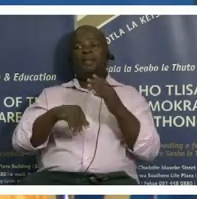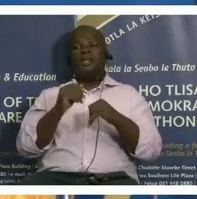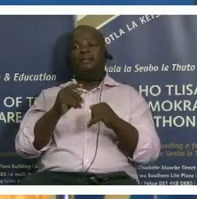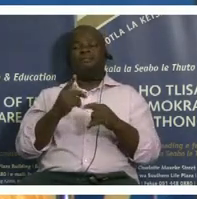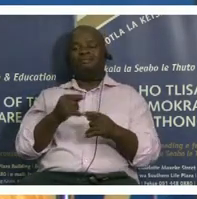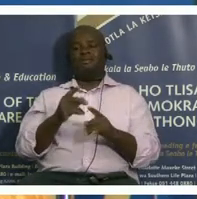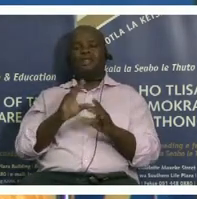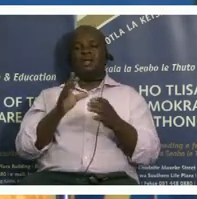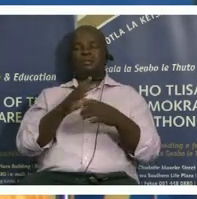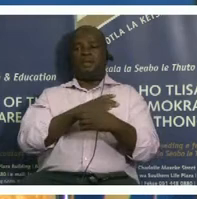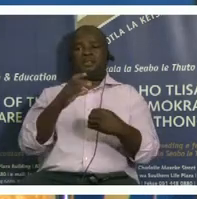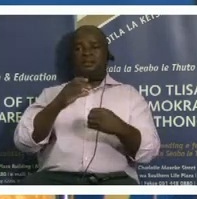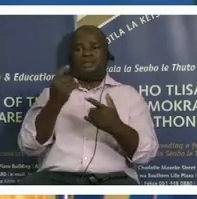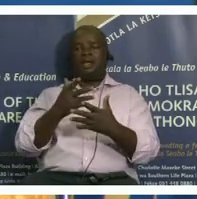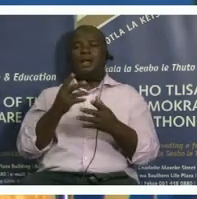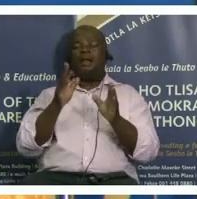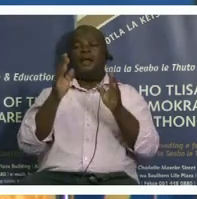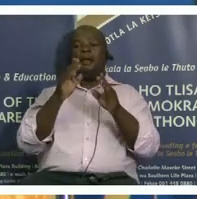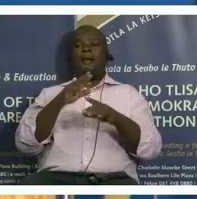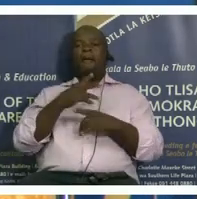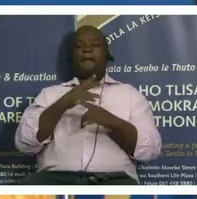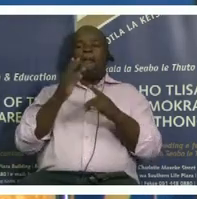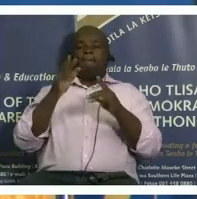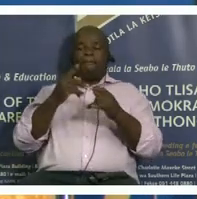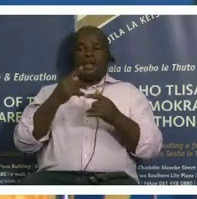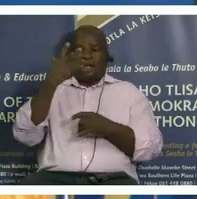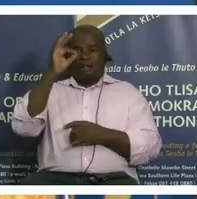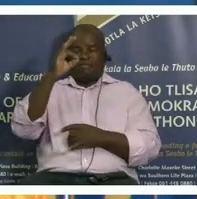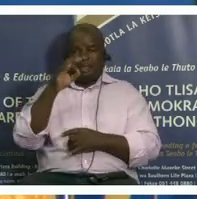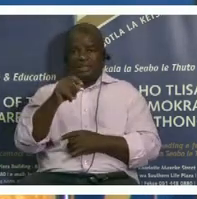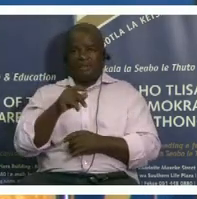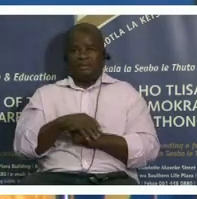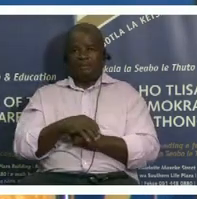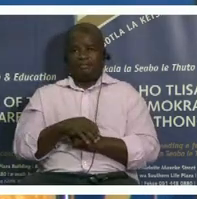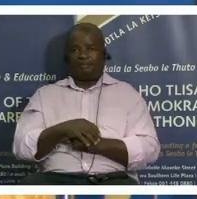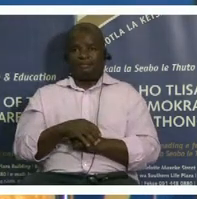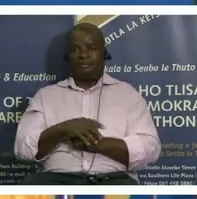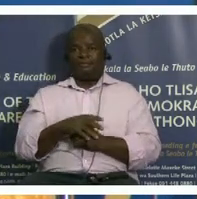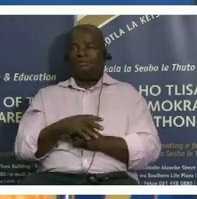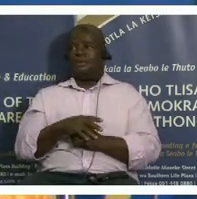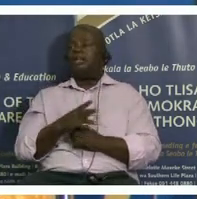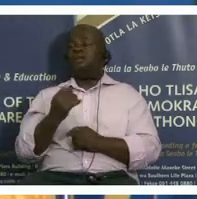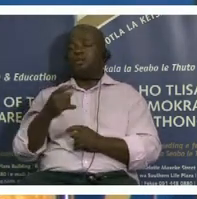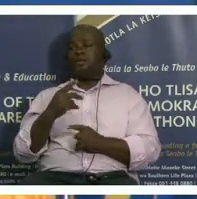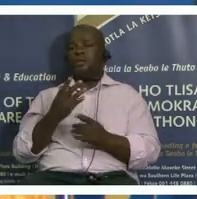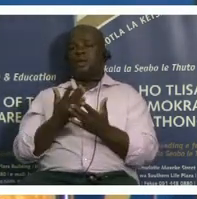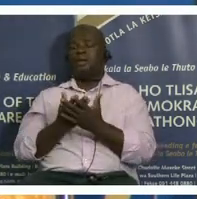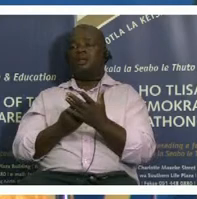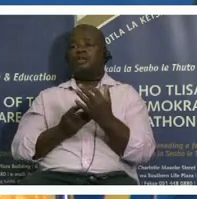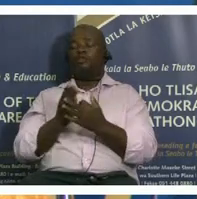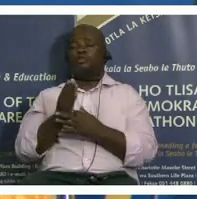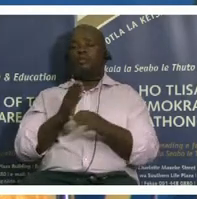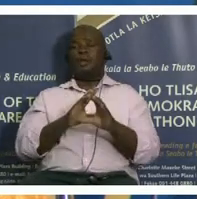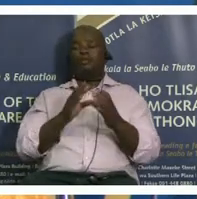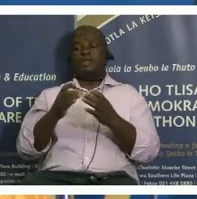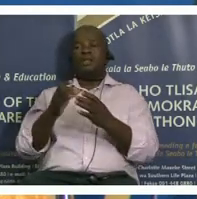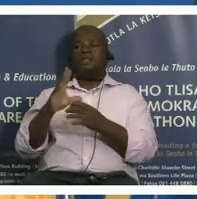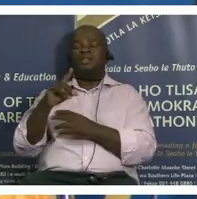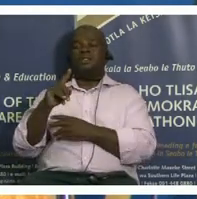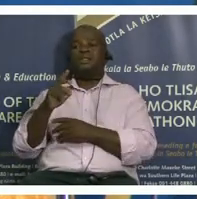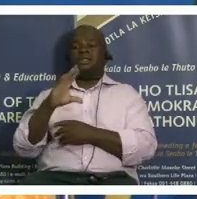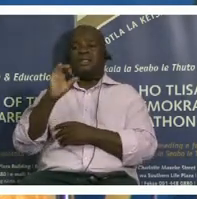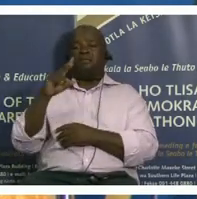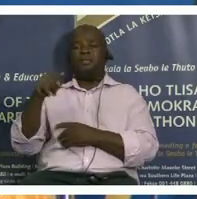public sector. We will draw on the capacity developed through various contractor development